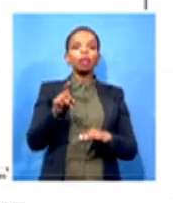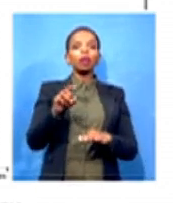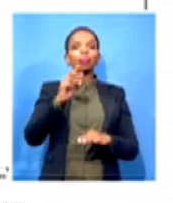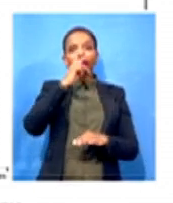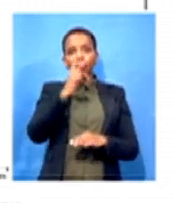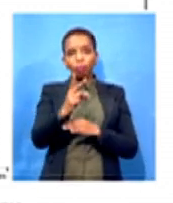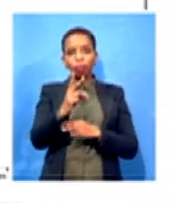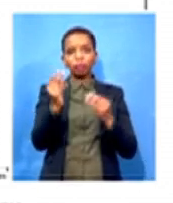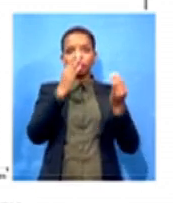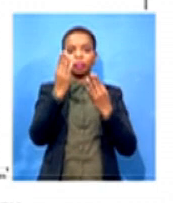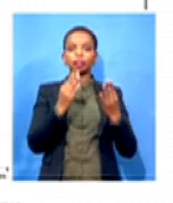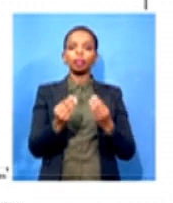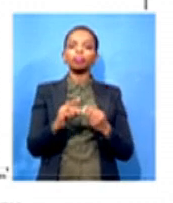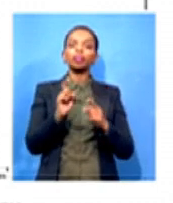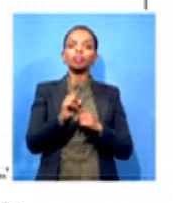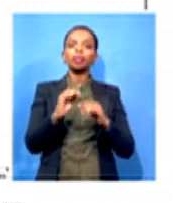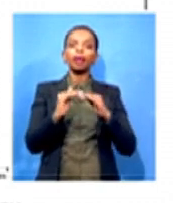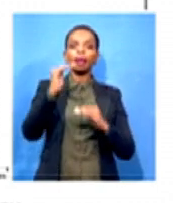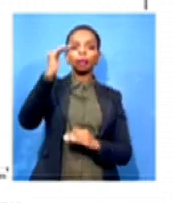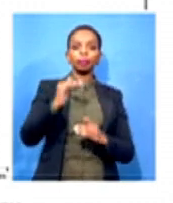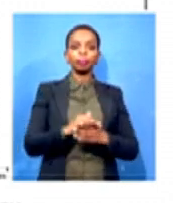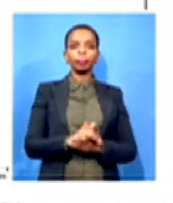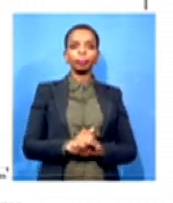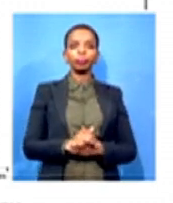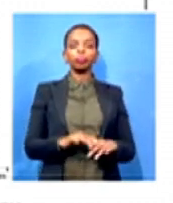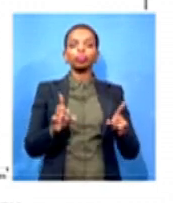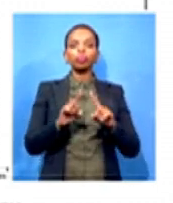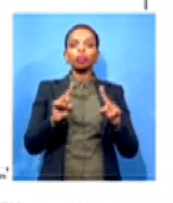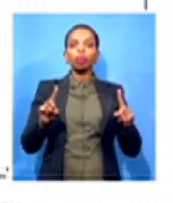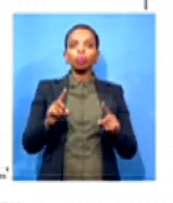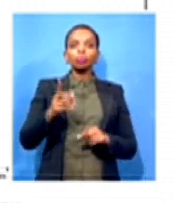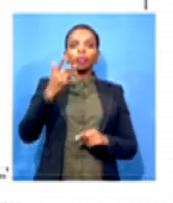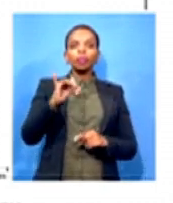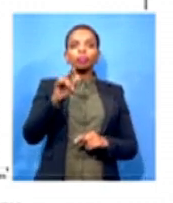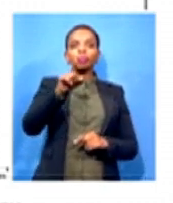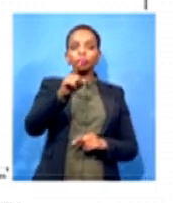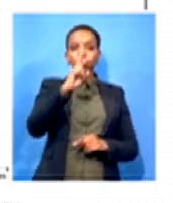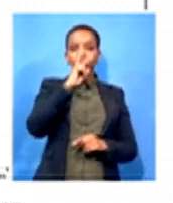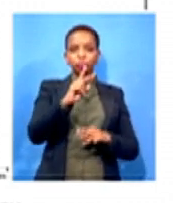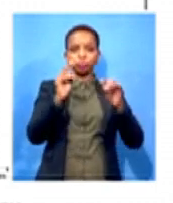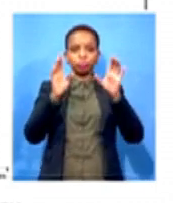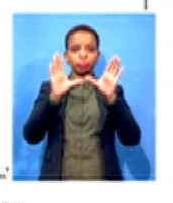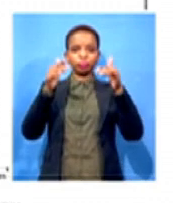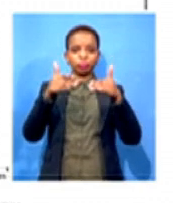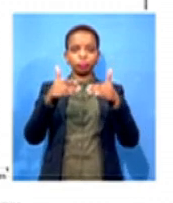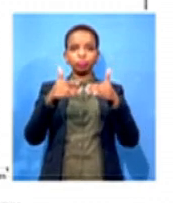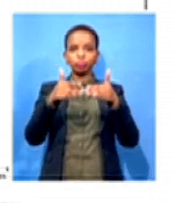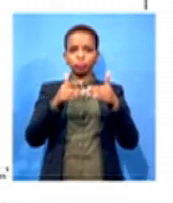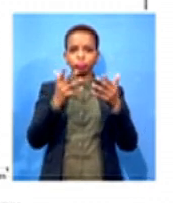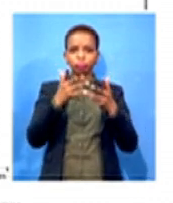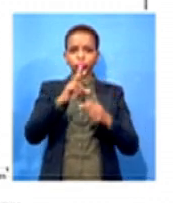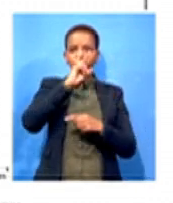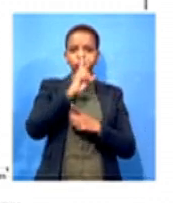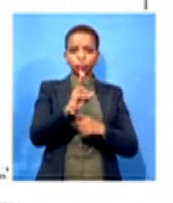higher. But even if you look at, then also at a group where they just look at the whole population, asking people to volunteer